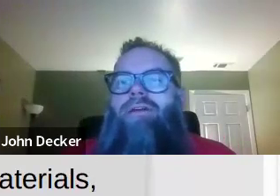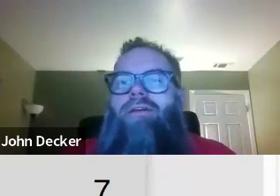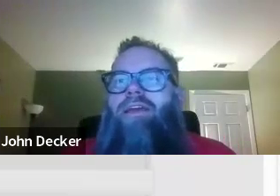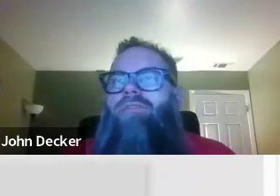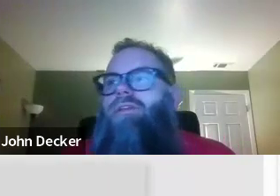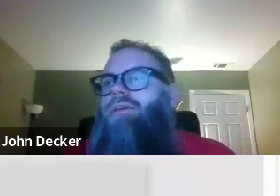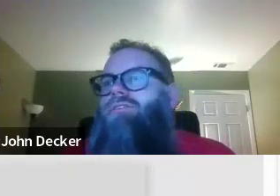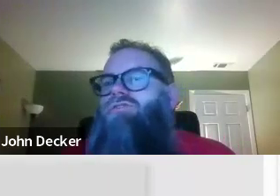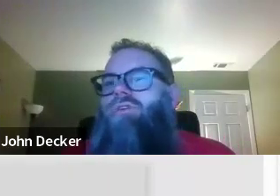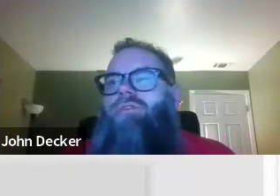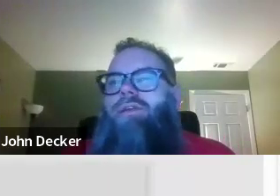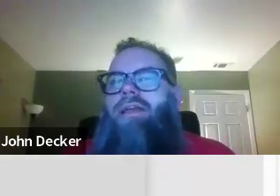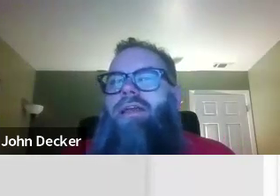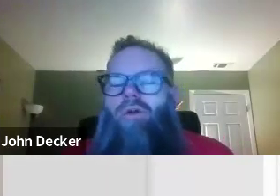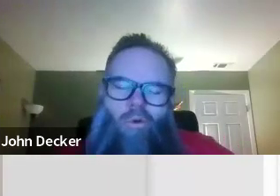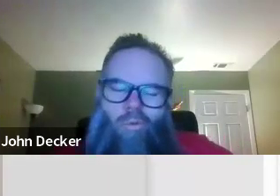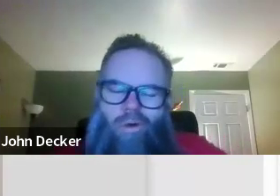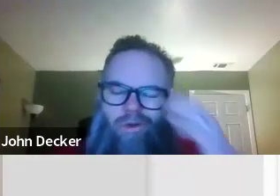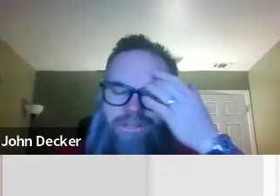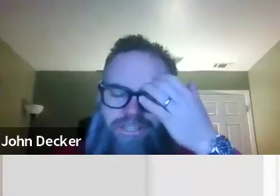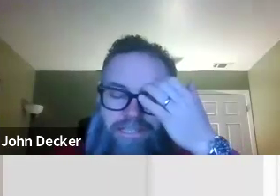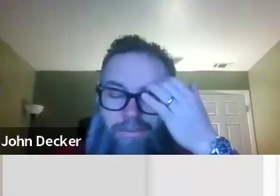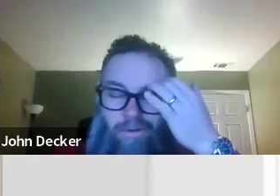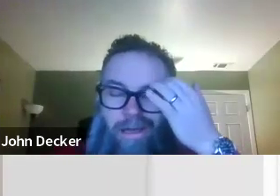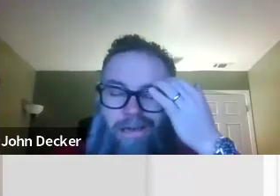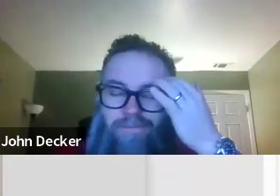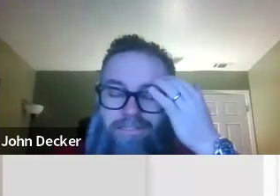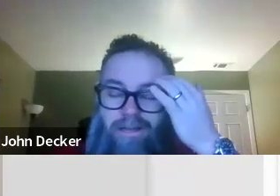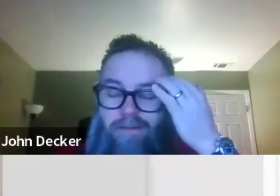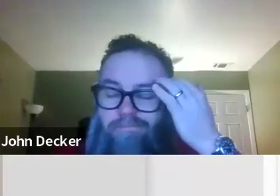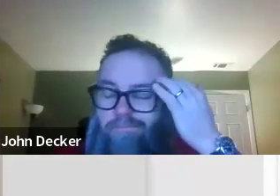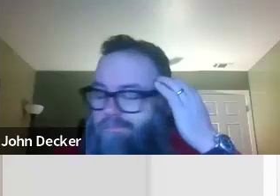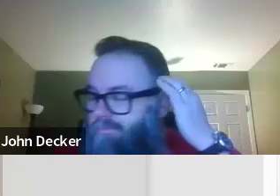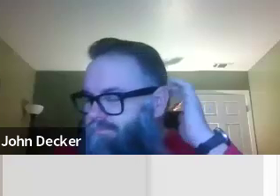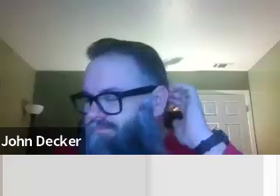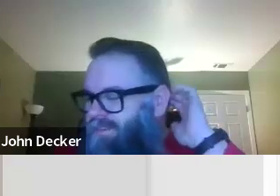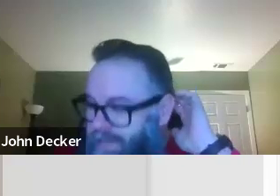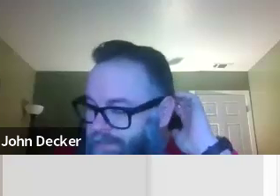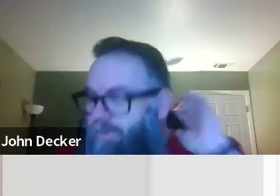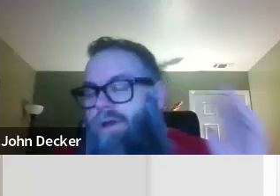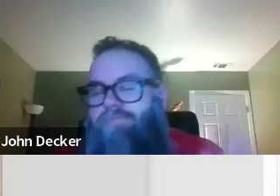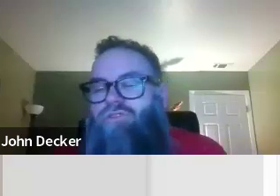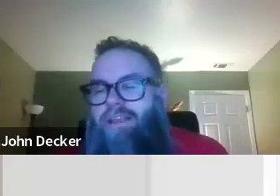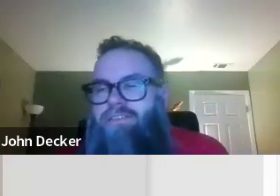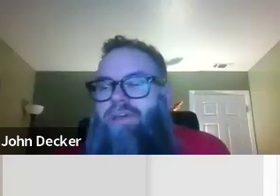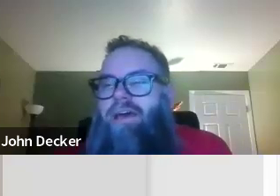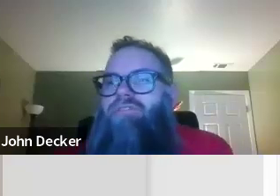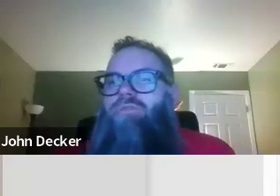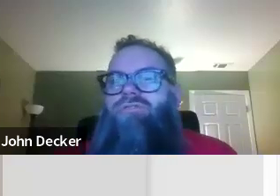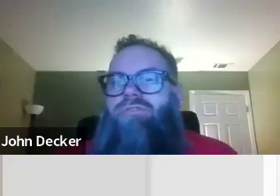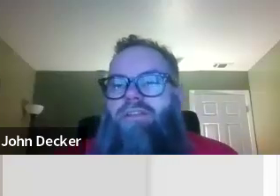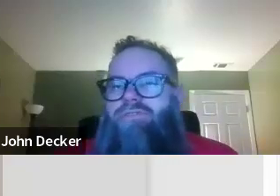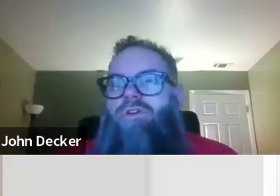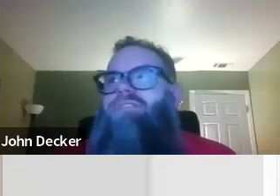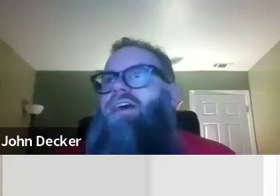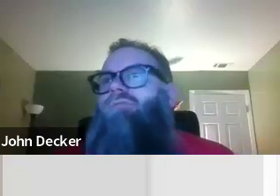and again, really enjoy doing that. One of the questions that people have is sometimes about what kind of trainings we have